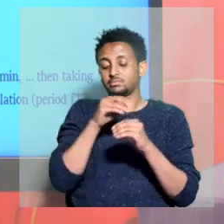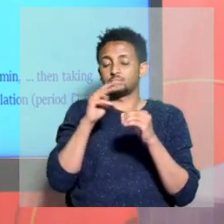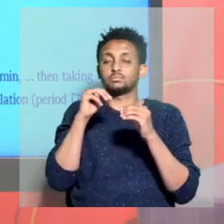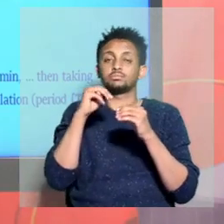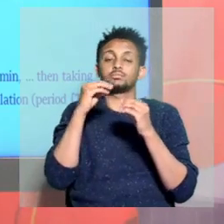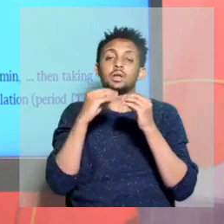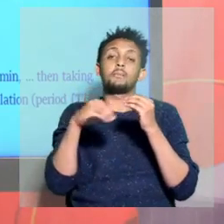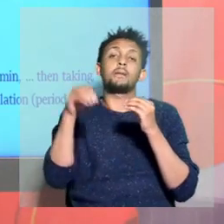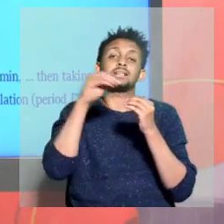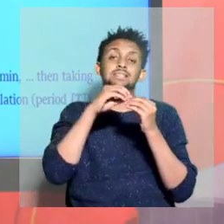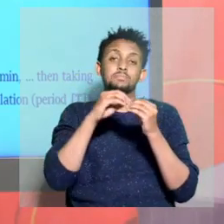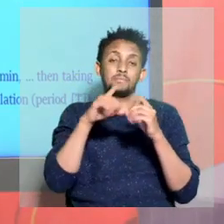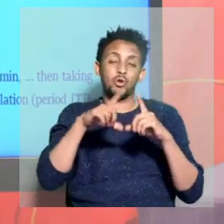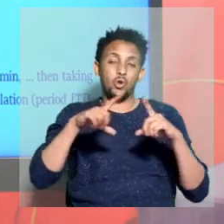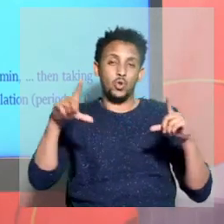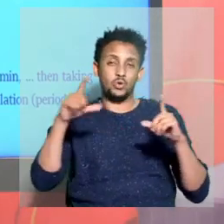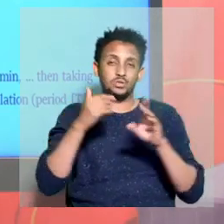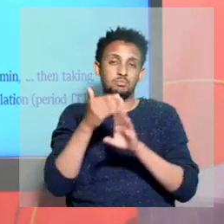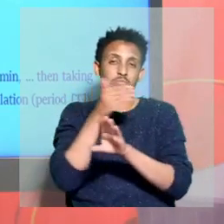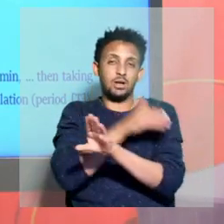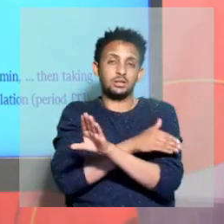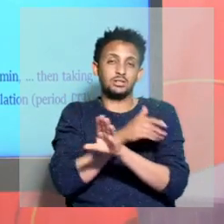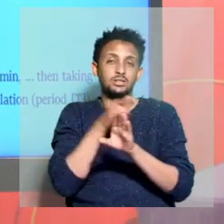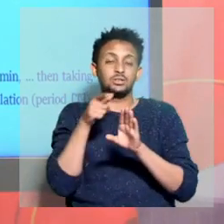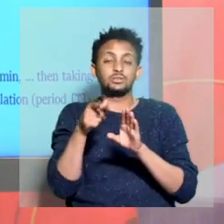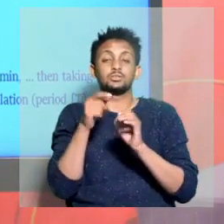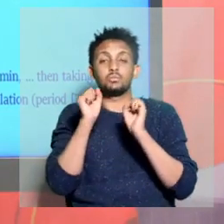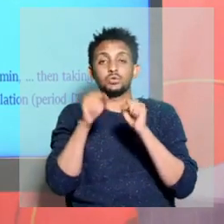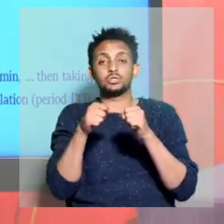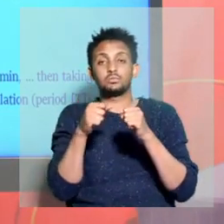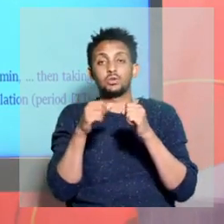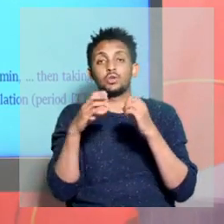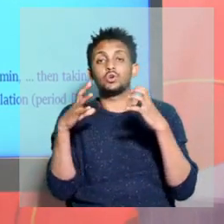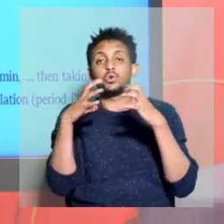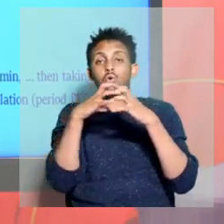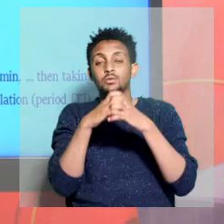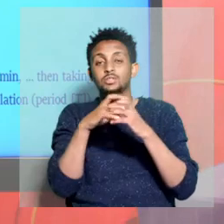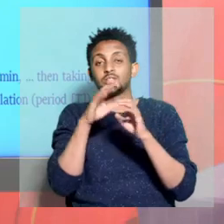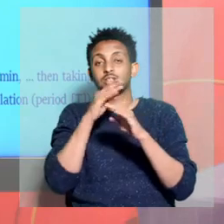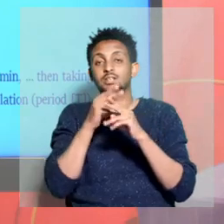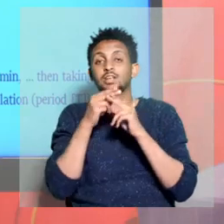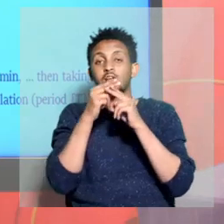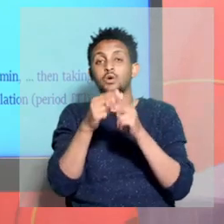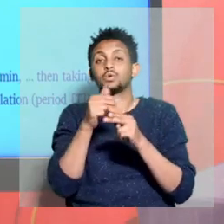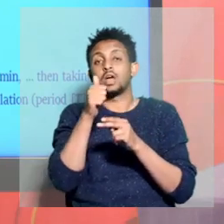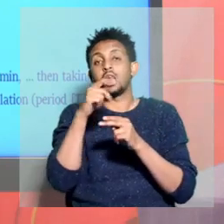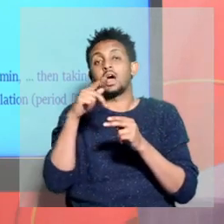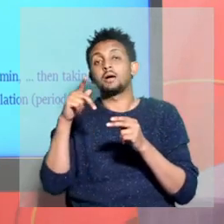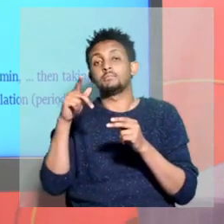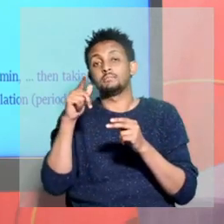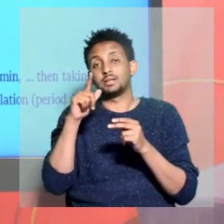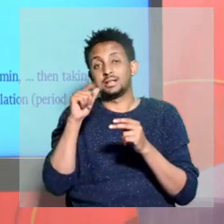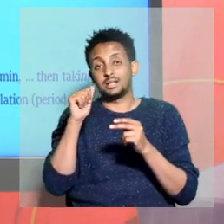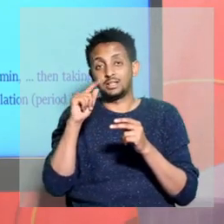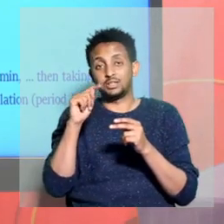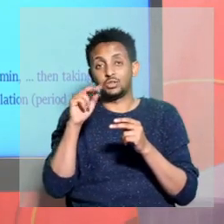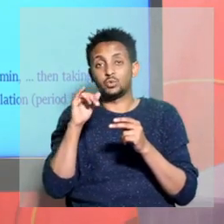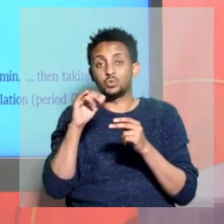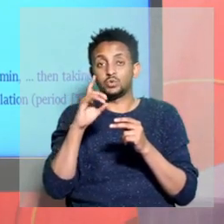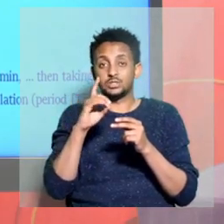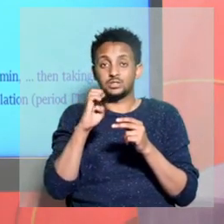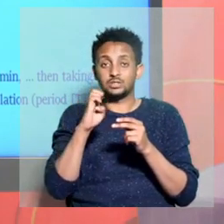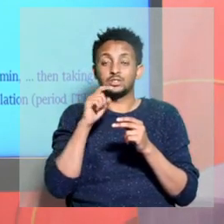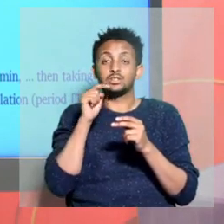possible elongation and move back here, a maximum possible compression is known to be amplitude. Here it might be a positive